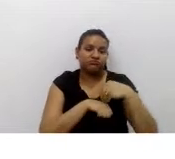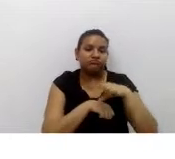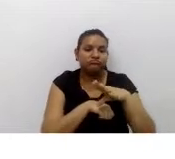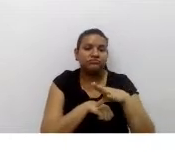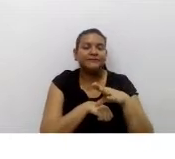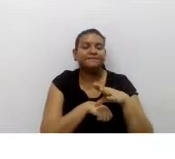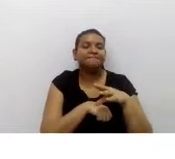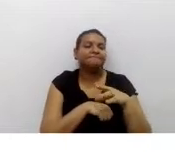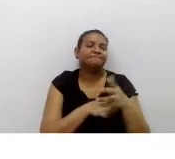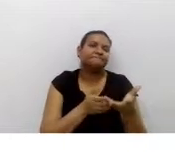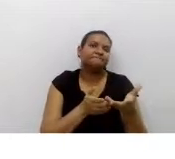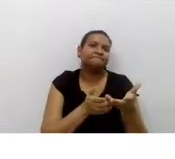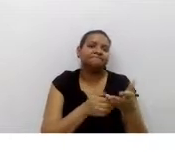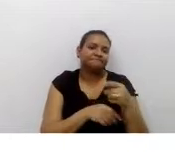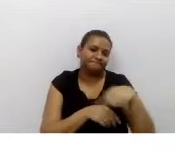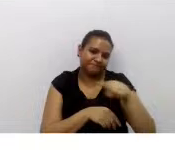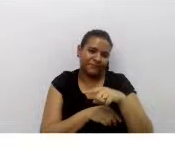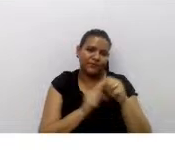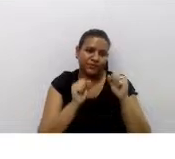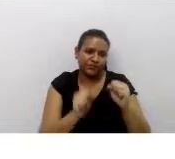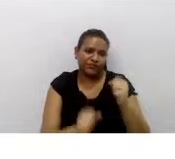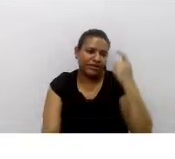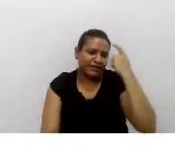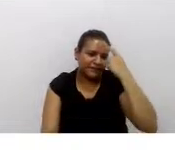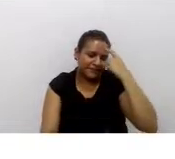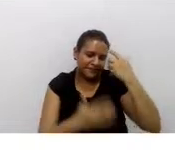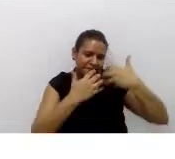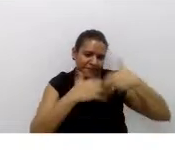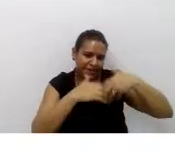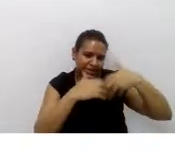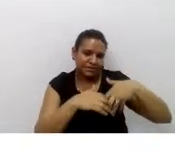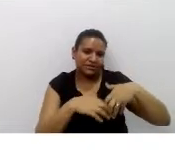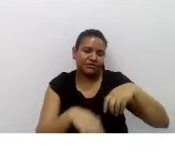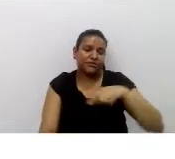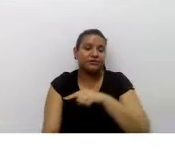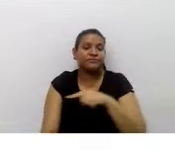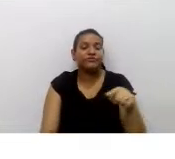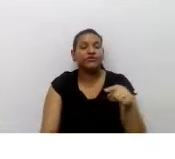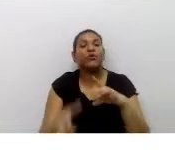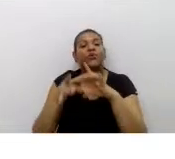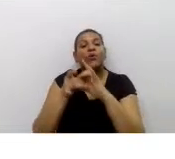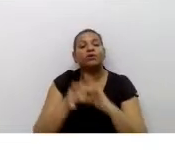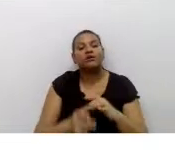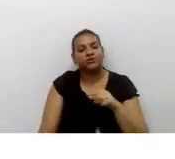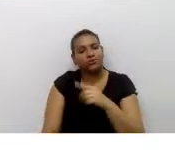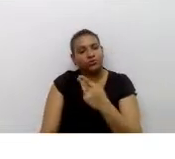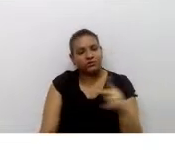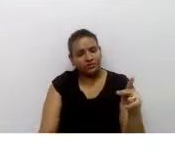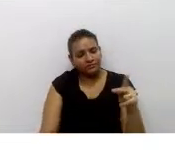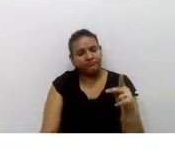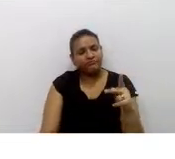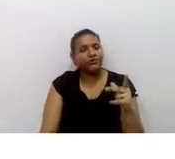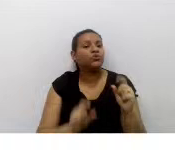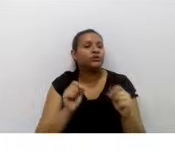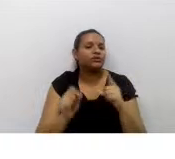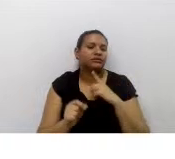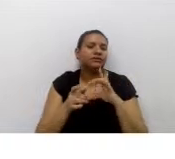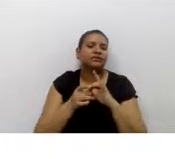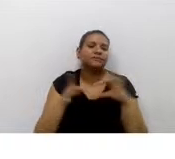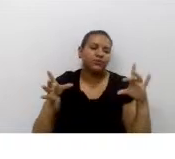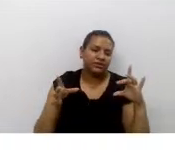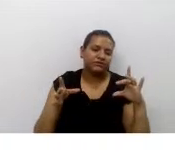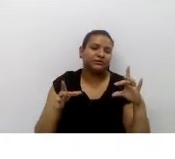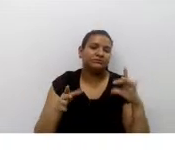context and think about what you have available, what the learners have available, and then start deciding of how you can help